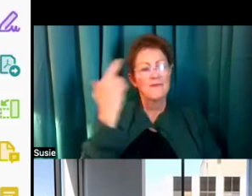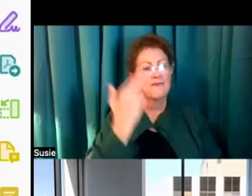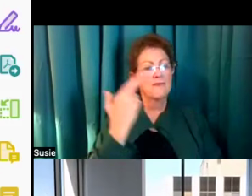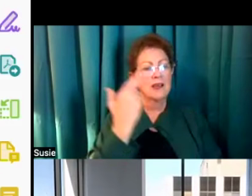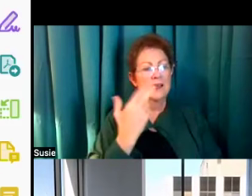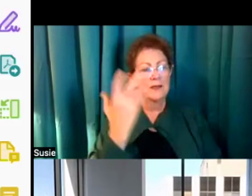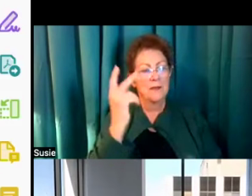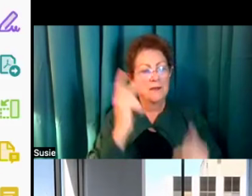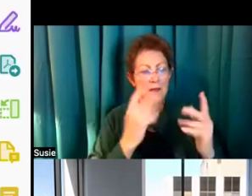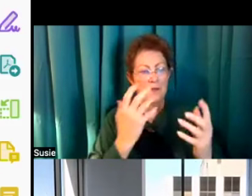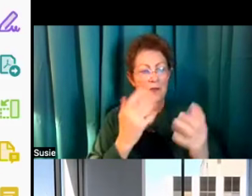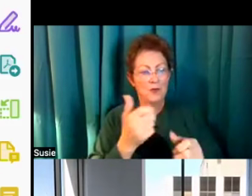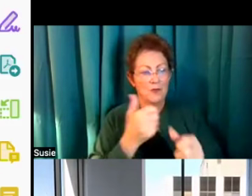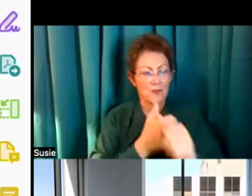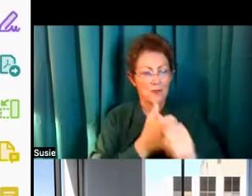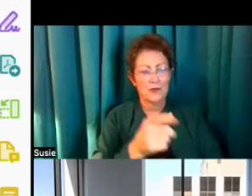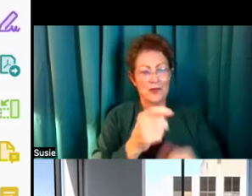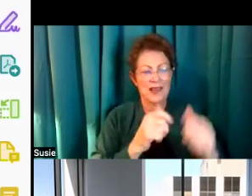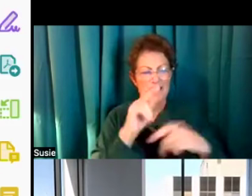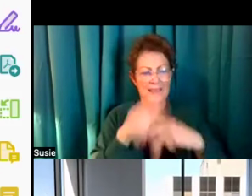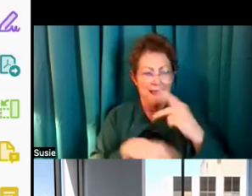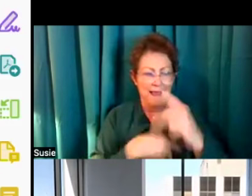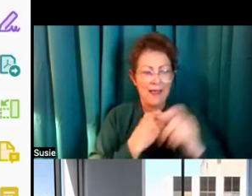of pursue these types of structures.